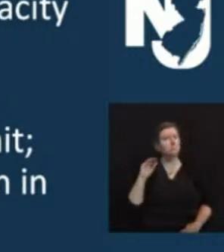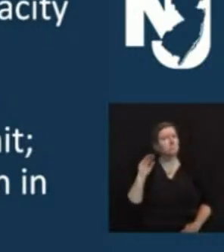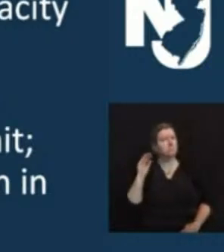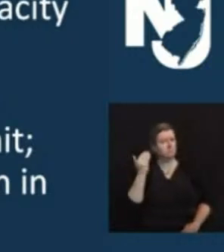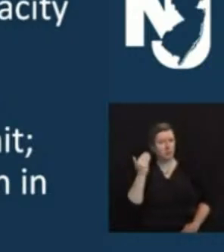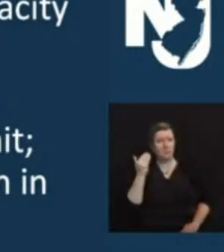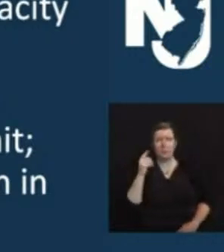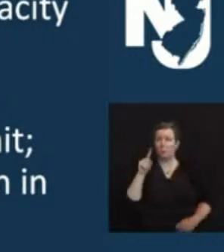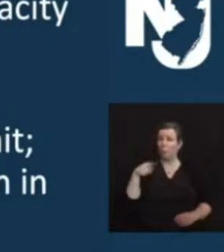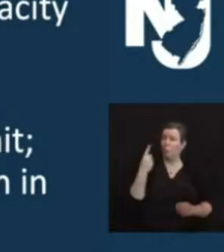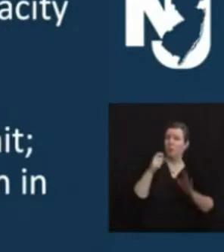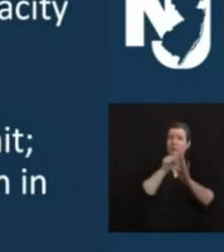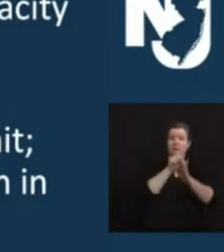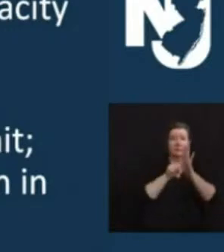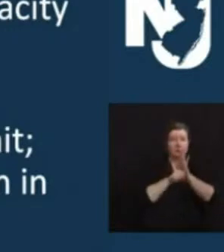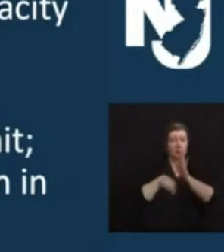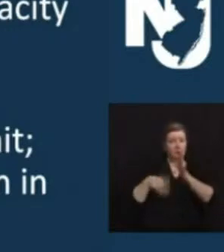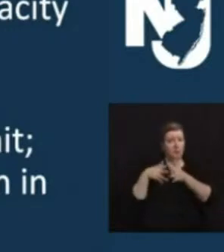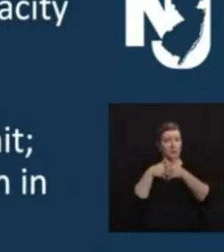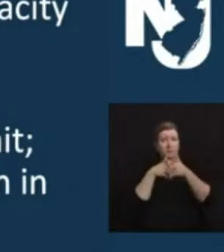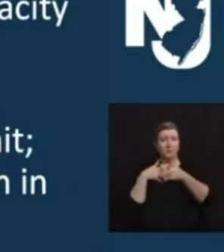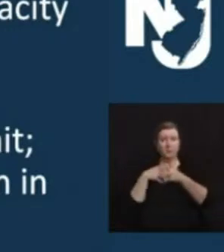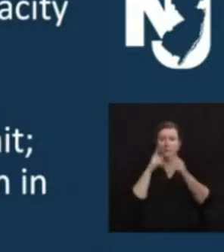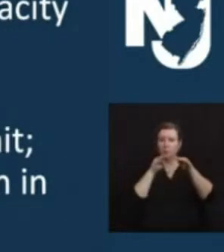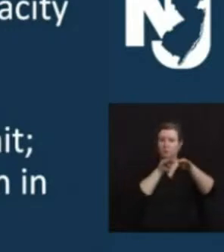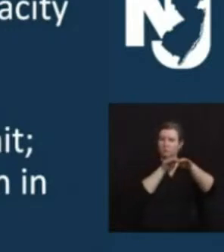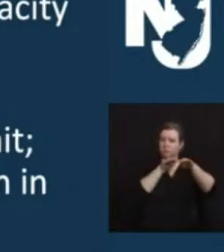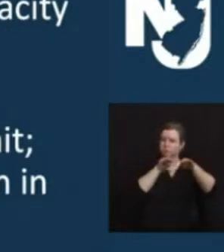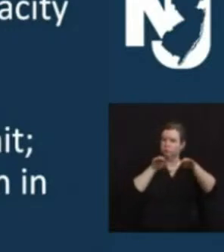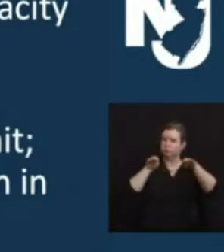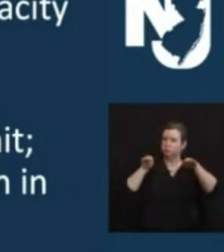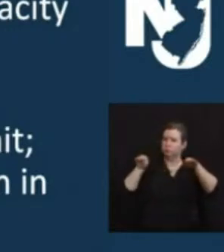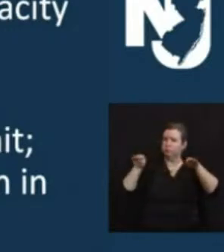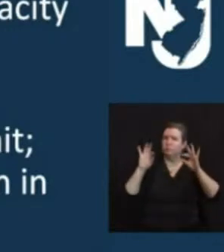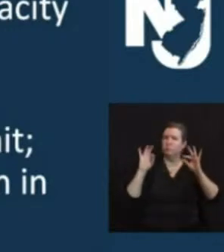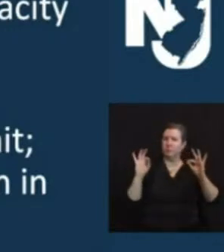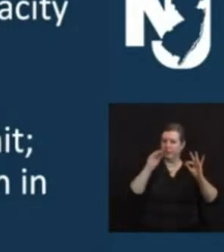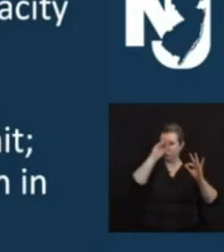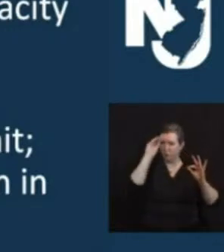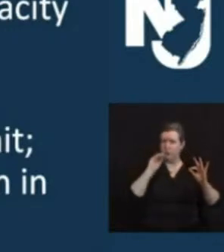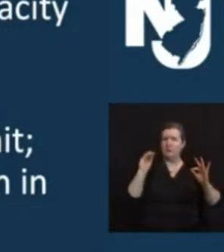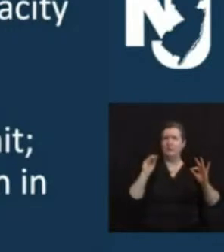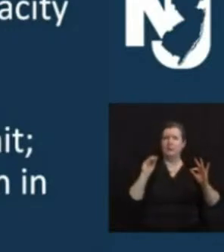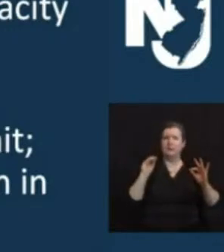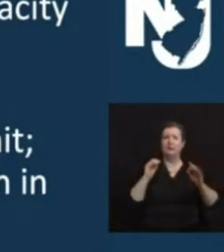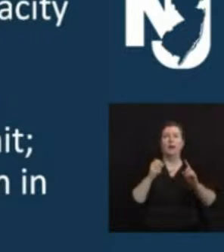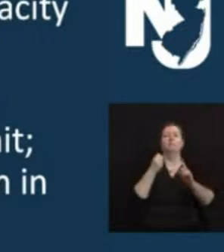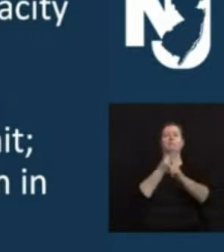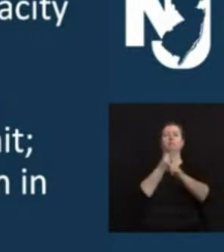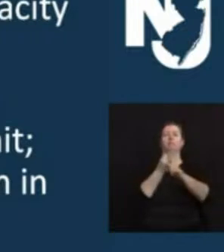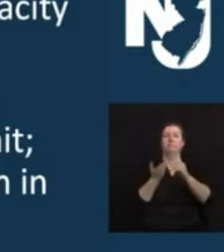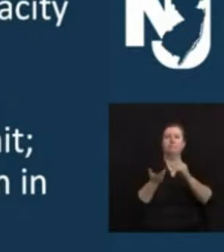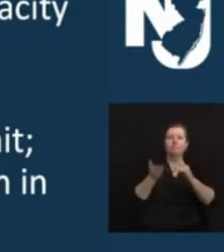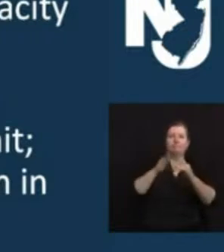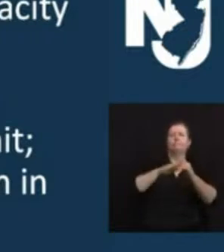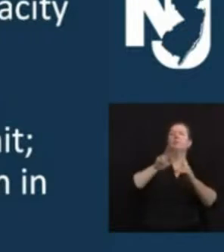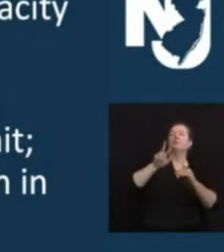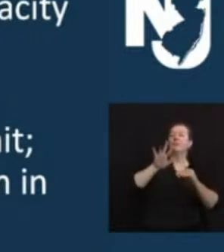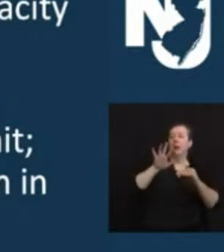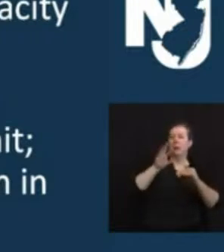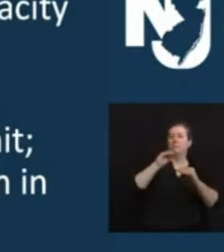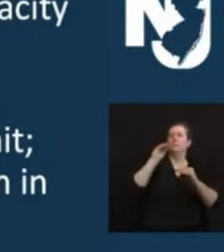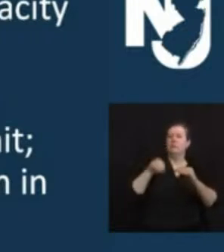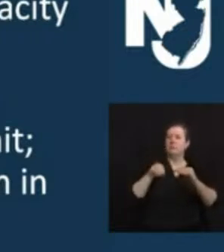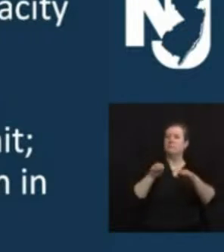America that hasn't wavered up or down from that. And today we go up, and we go up responsibly. Secondly, as David will